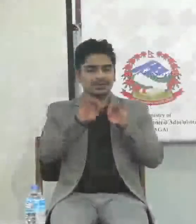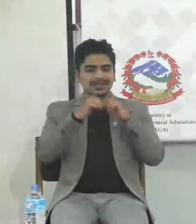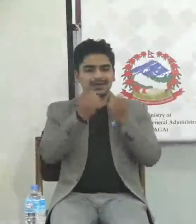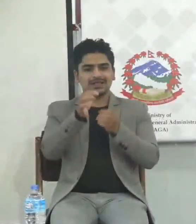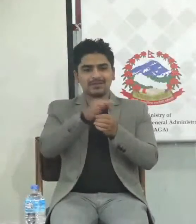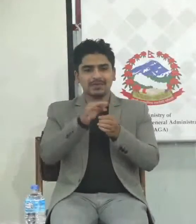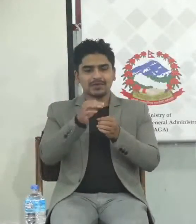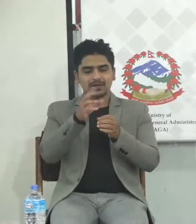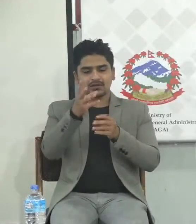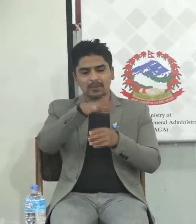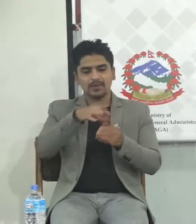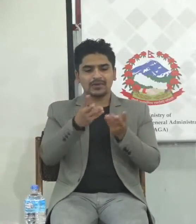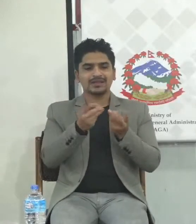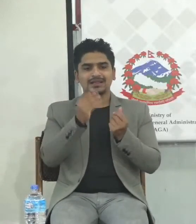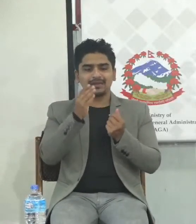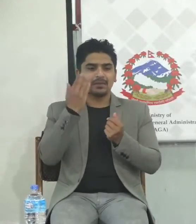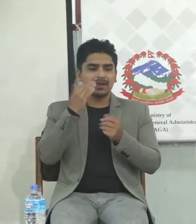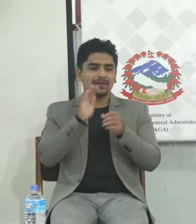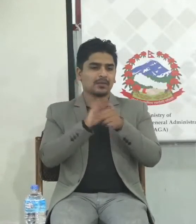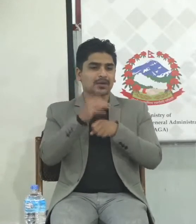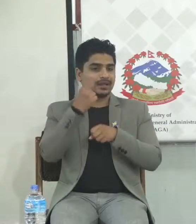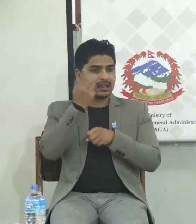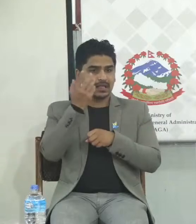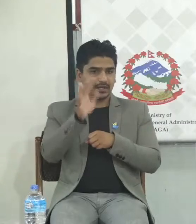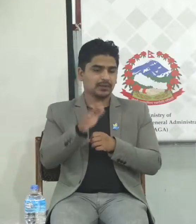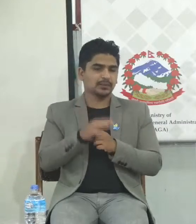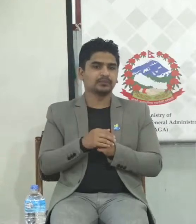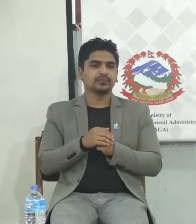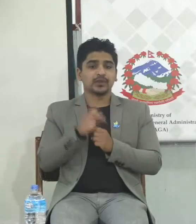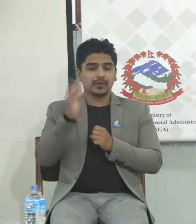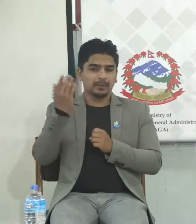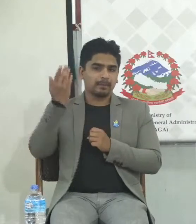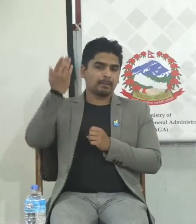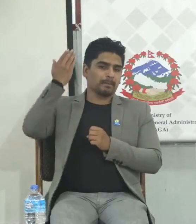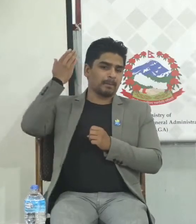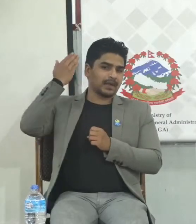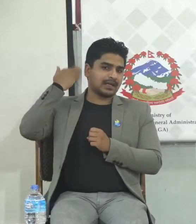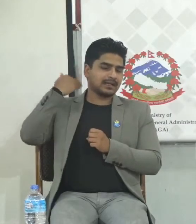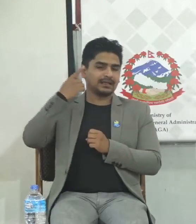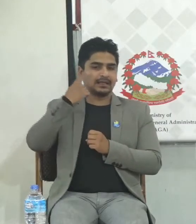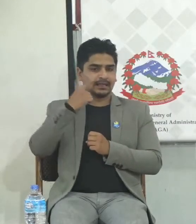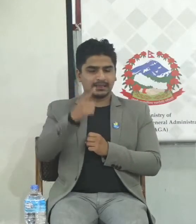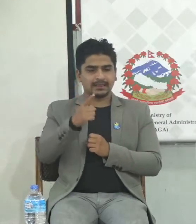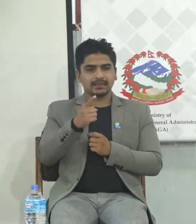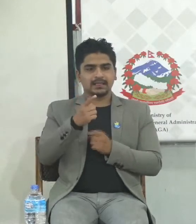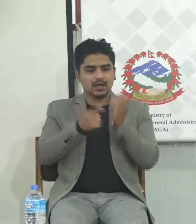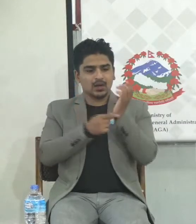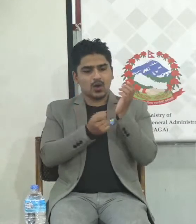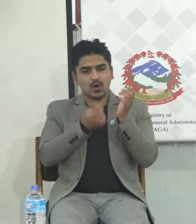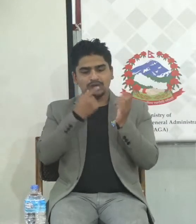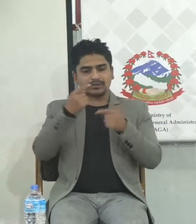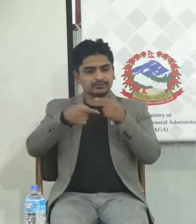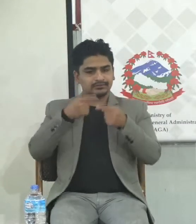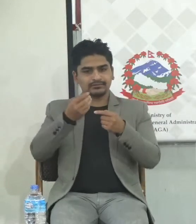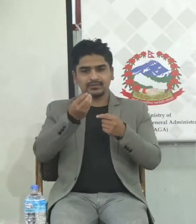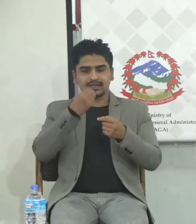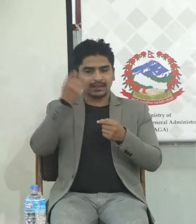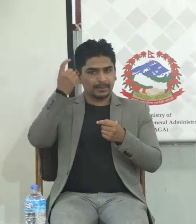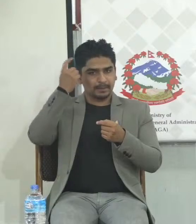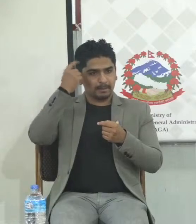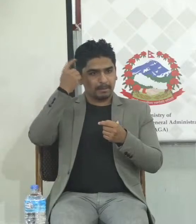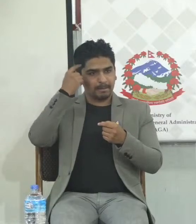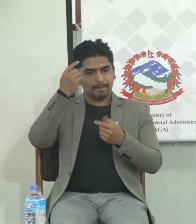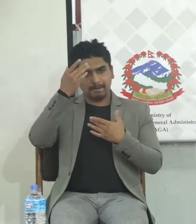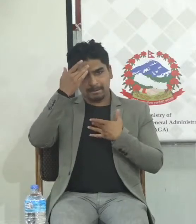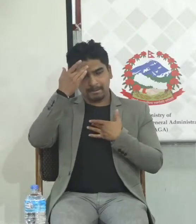also women were very suffered, and other people who were taking pills or the medicines were medicating,